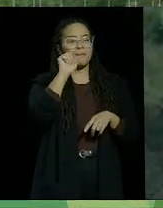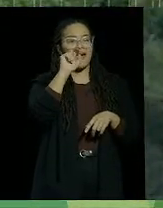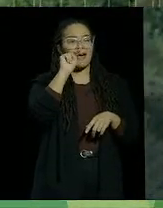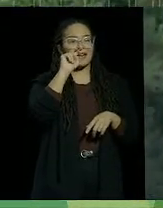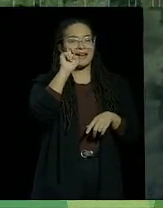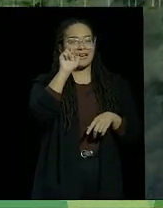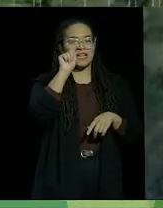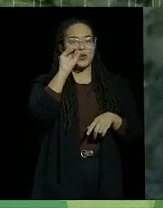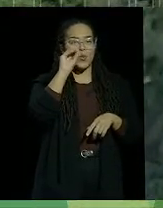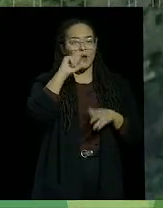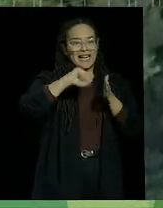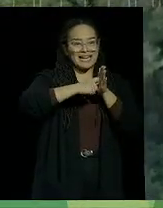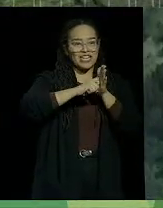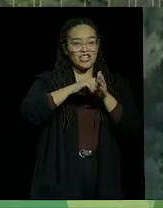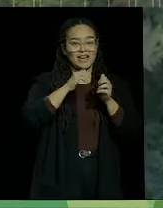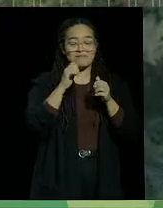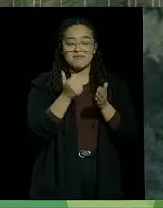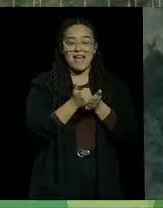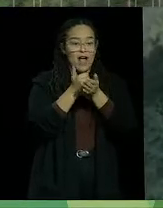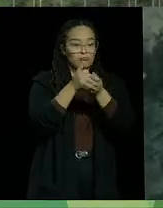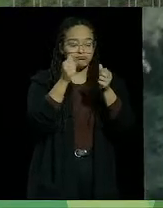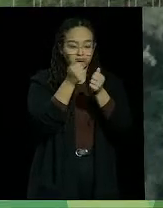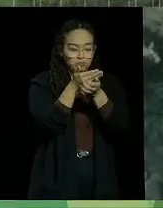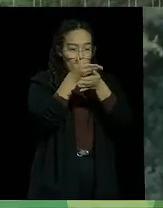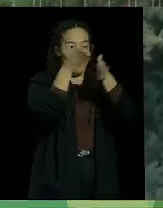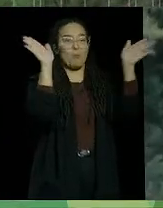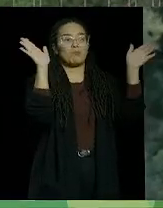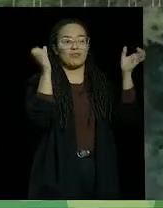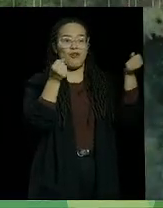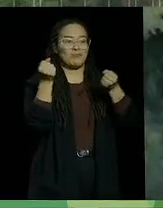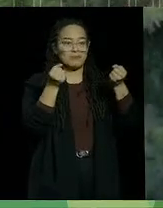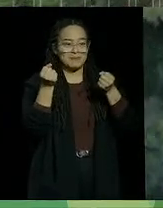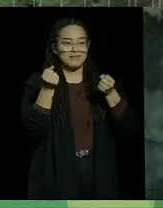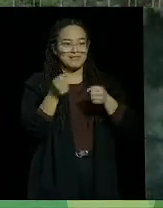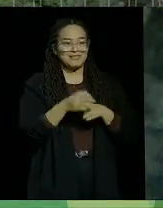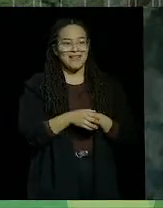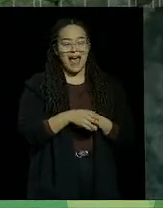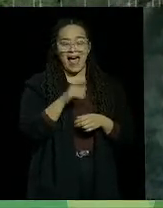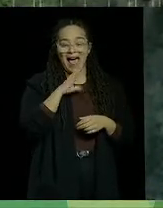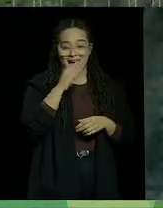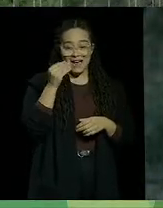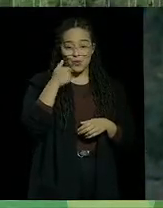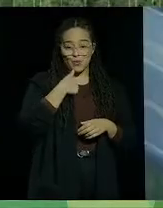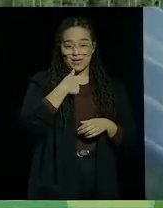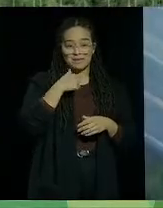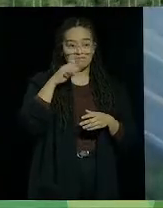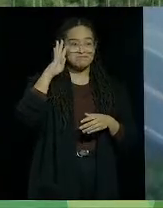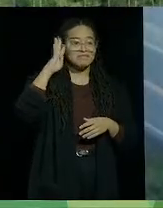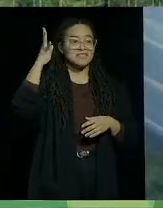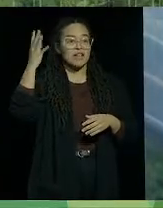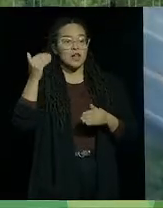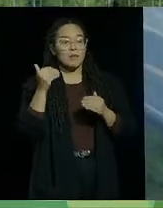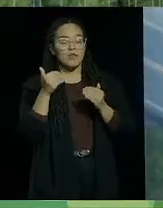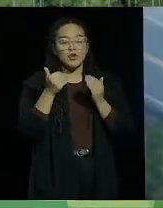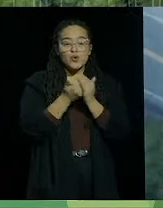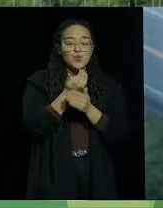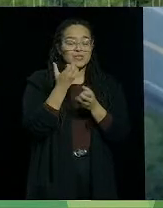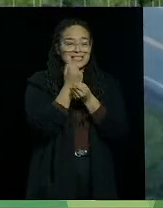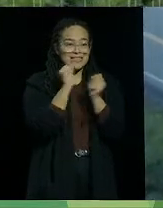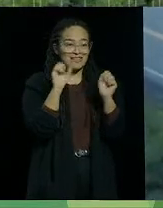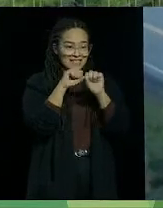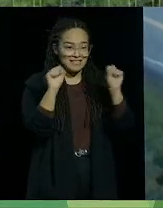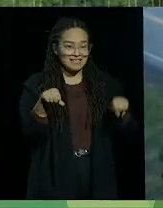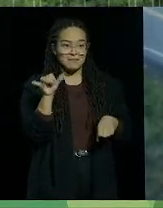helped democratize automobiles. And we developed the groundbreaking vehicle safety systems such